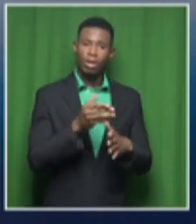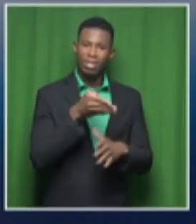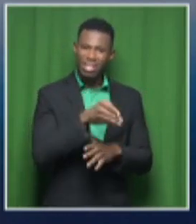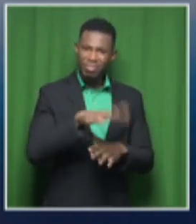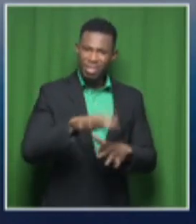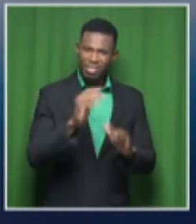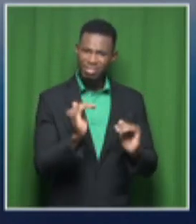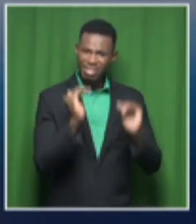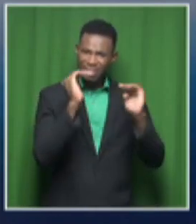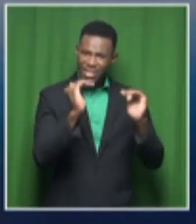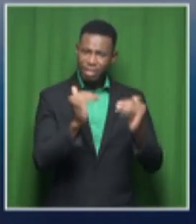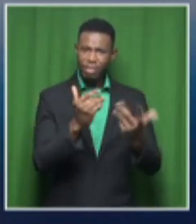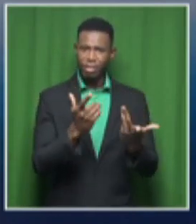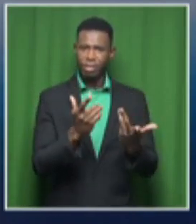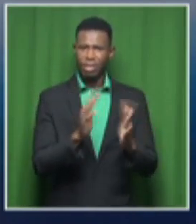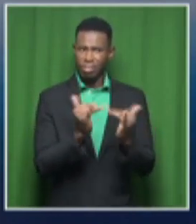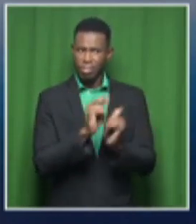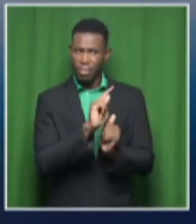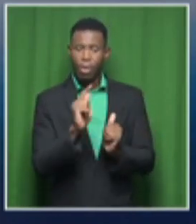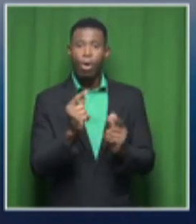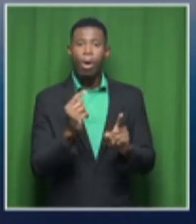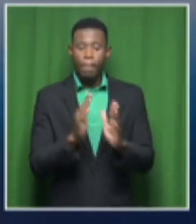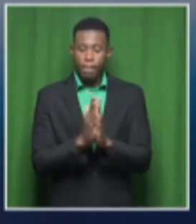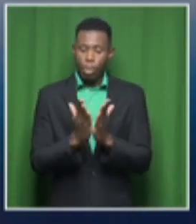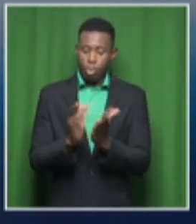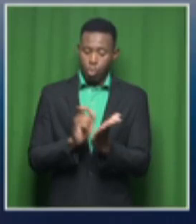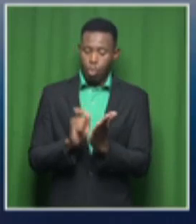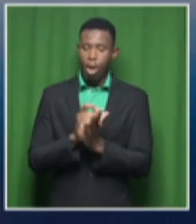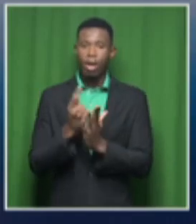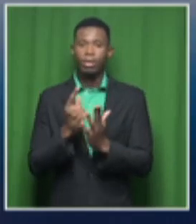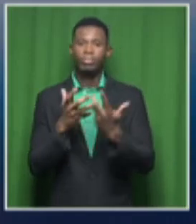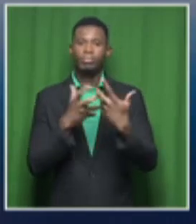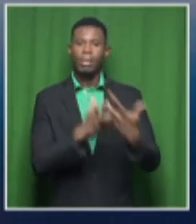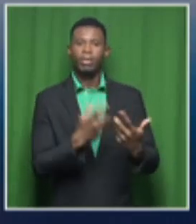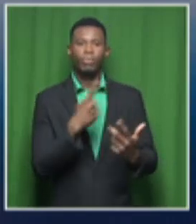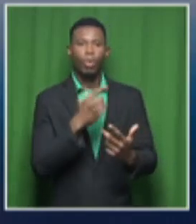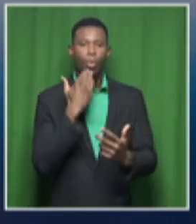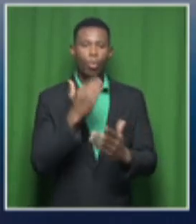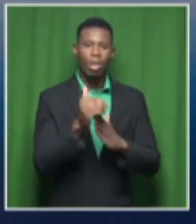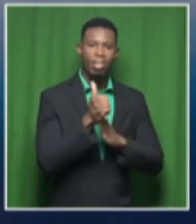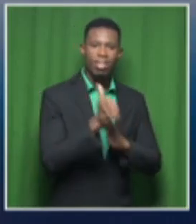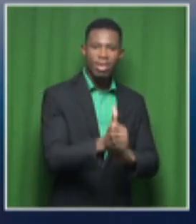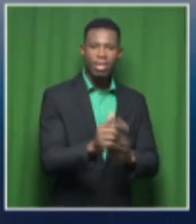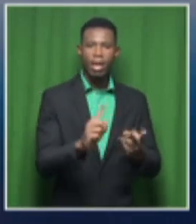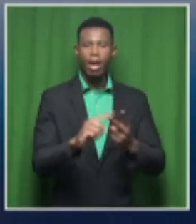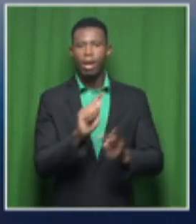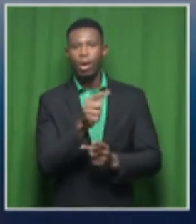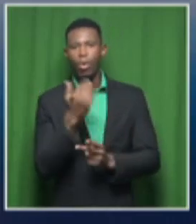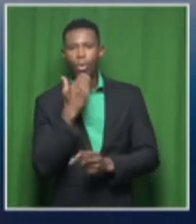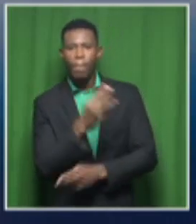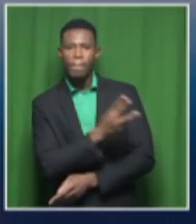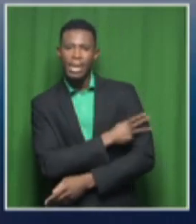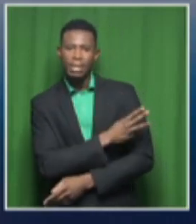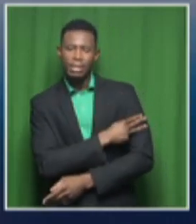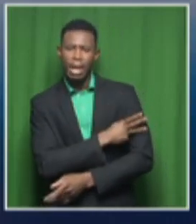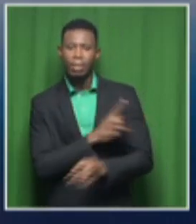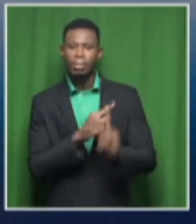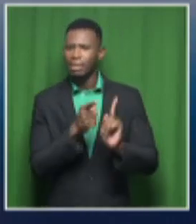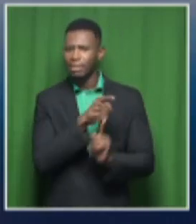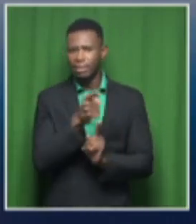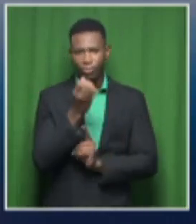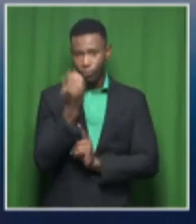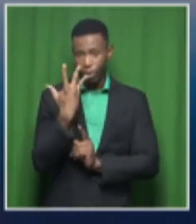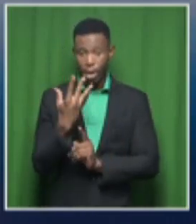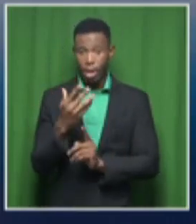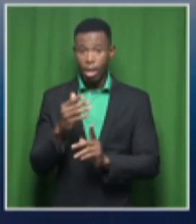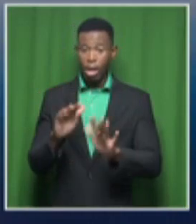employees themselves. And I believe that, what makes the organization function and be successful, it is the employees. In the absence of the employees, even if we